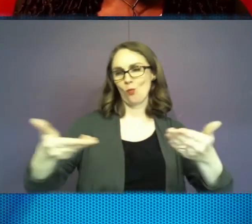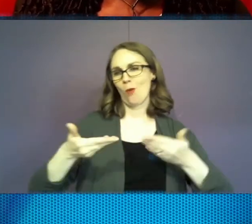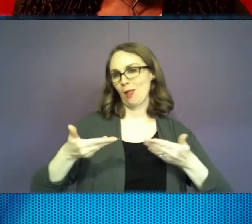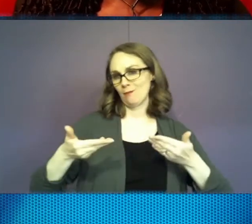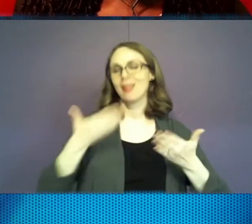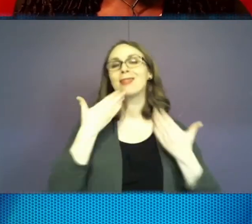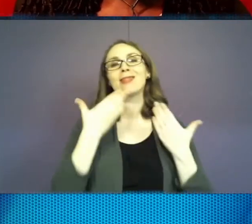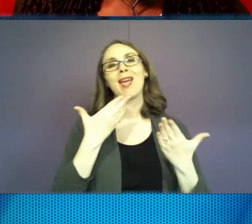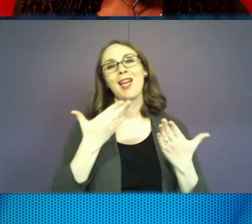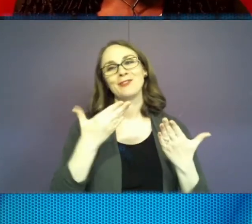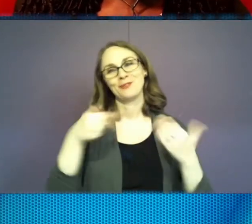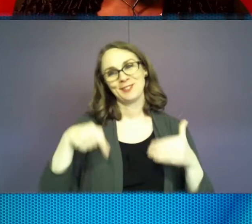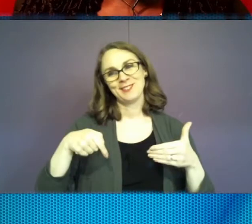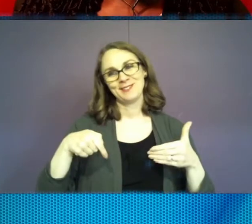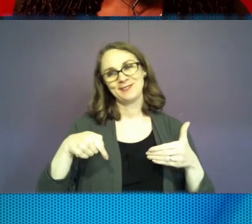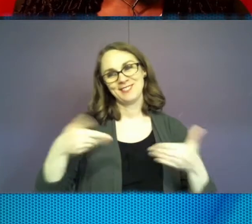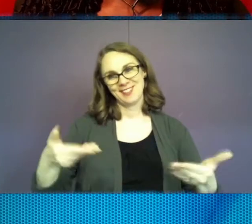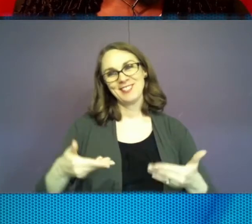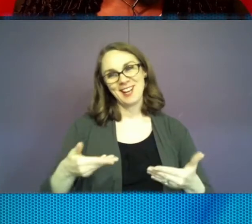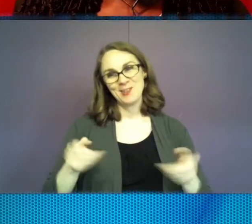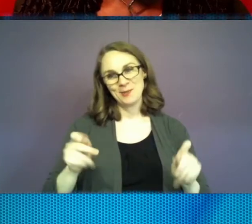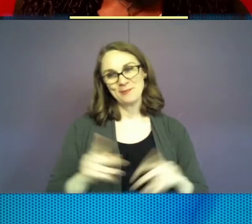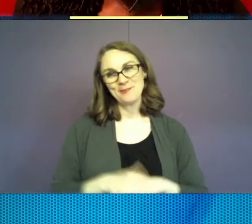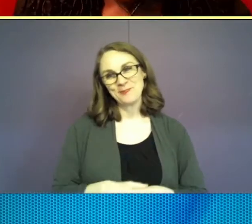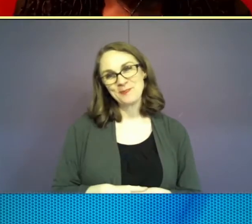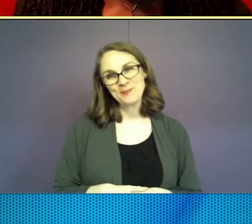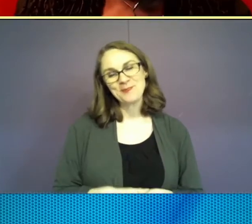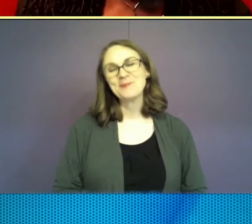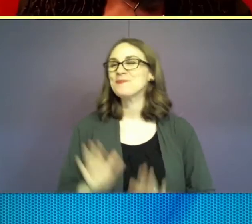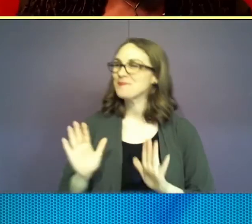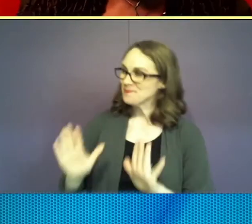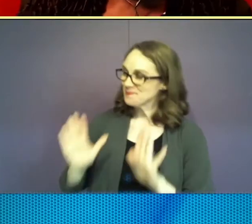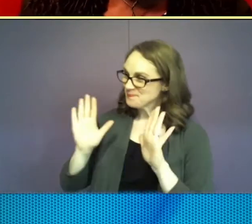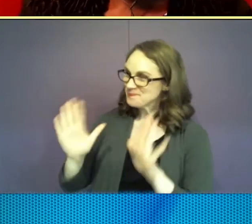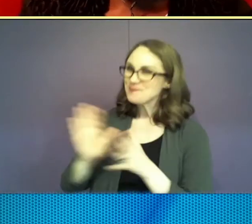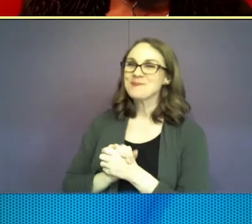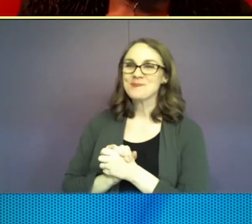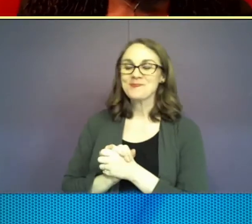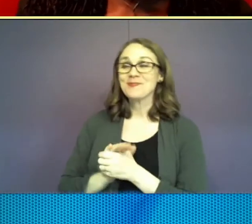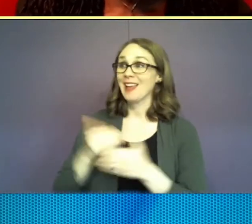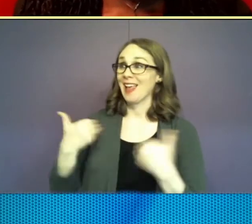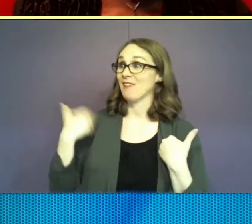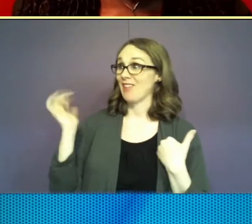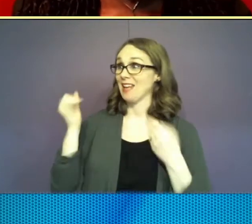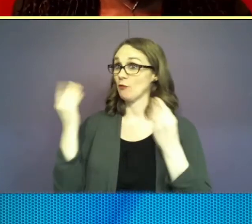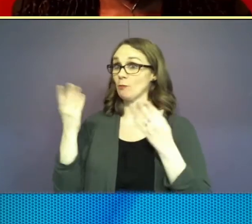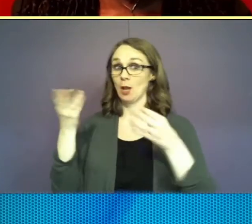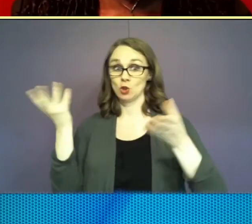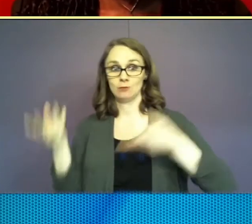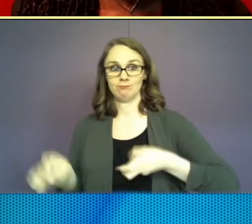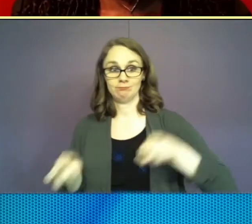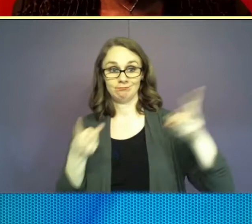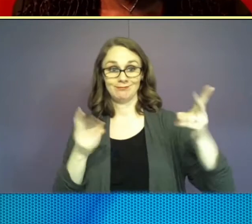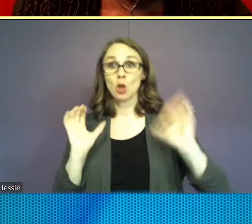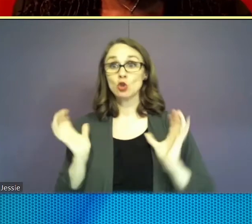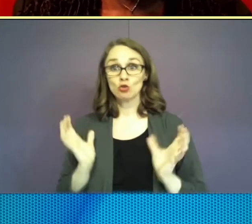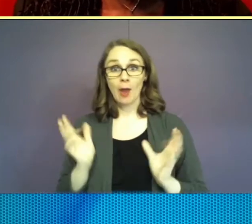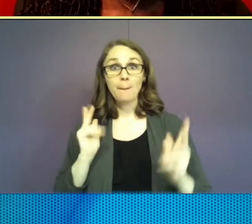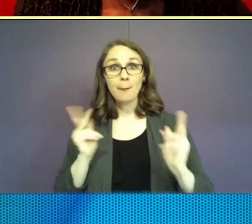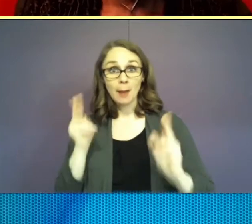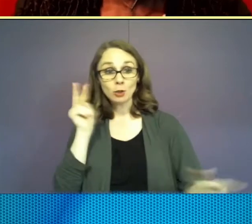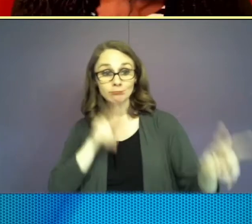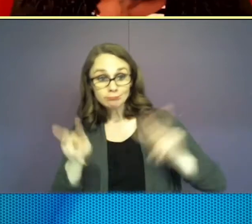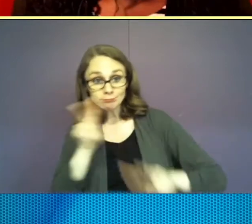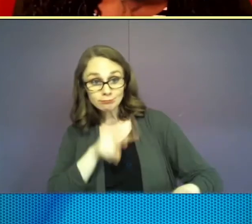you for this invitation. Okay. Wonderful. And we will have that information in the chat so that people can check it